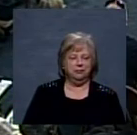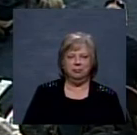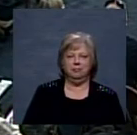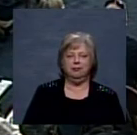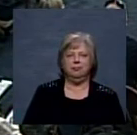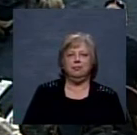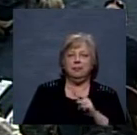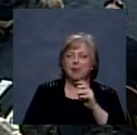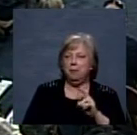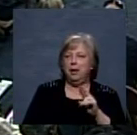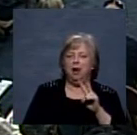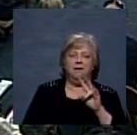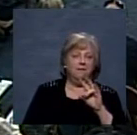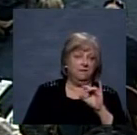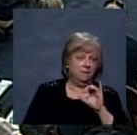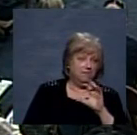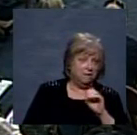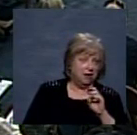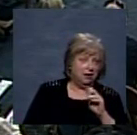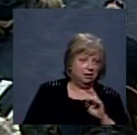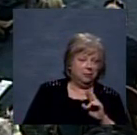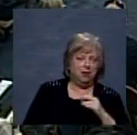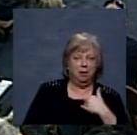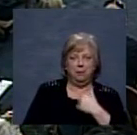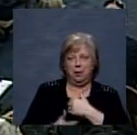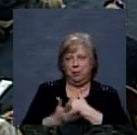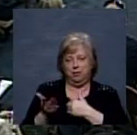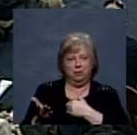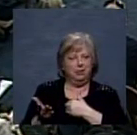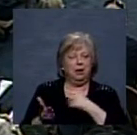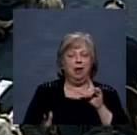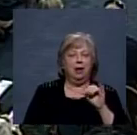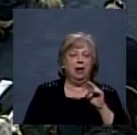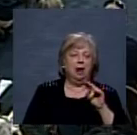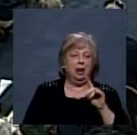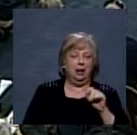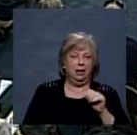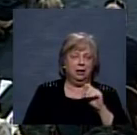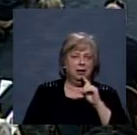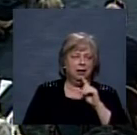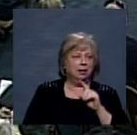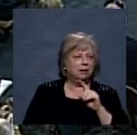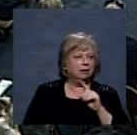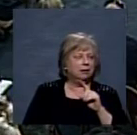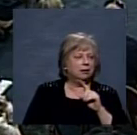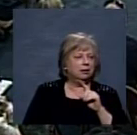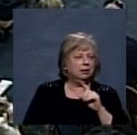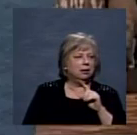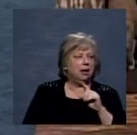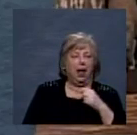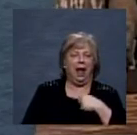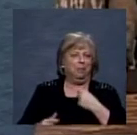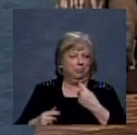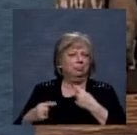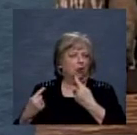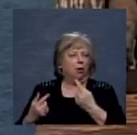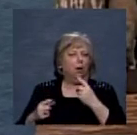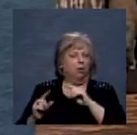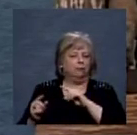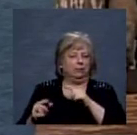Mayor, Vice Mayor Hines, members. Linda is, you know, I've only been here a couple of years, but